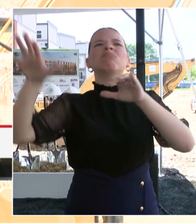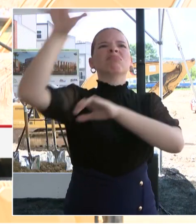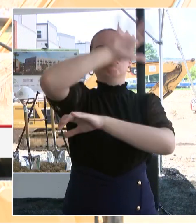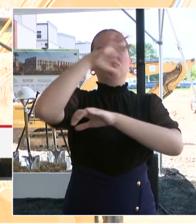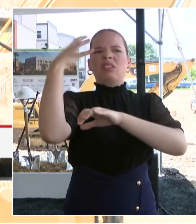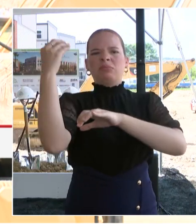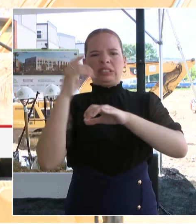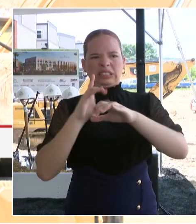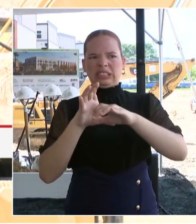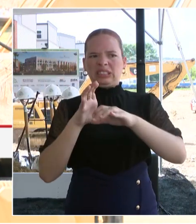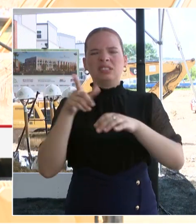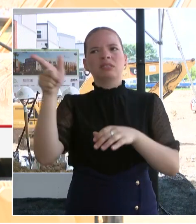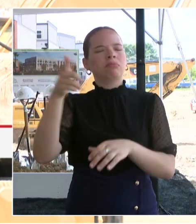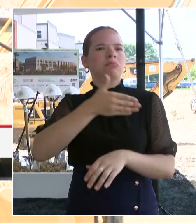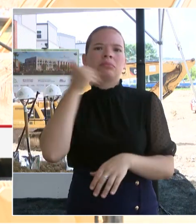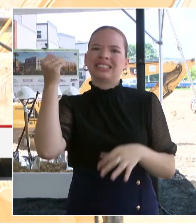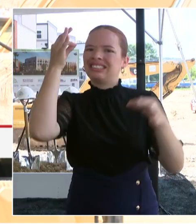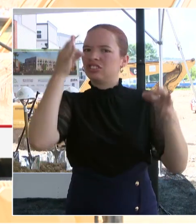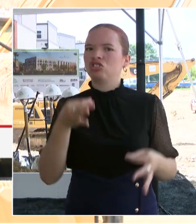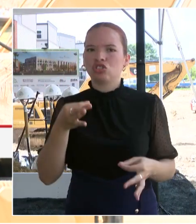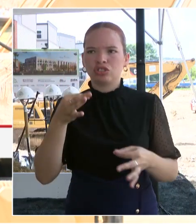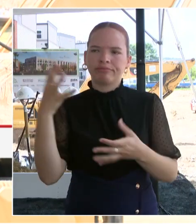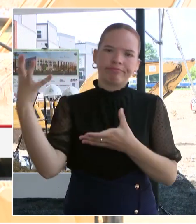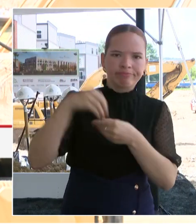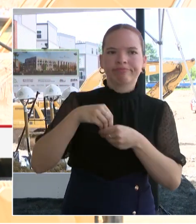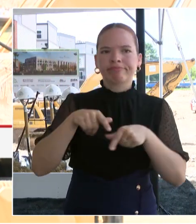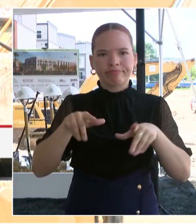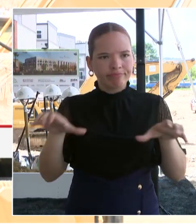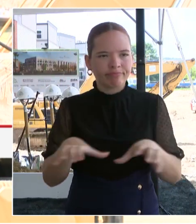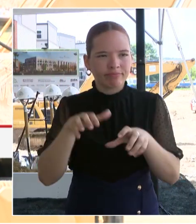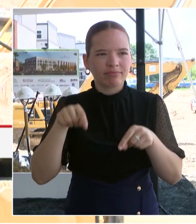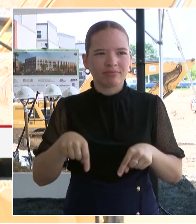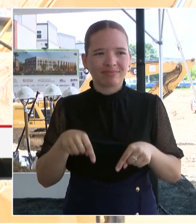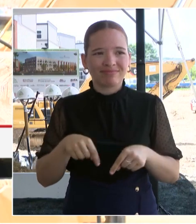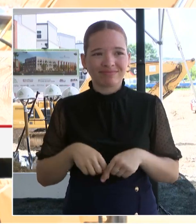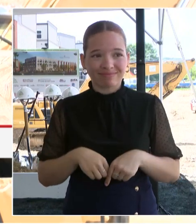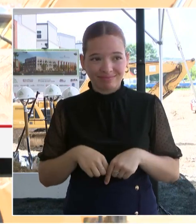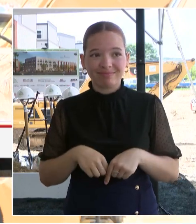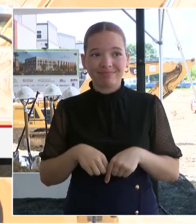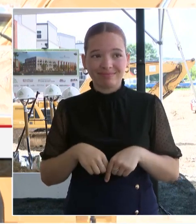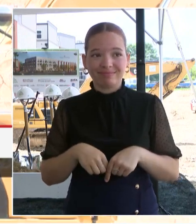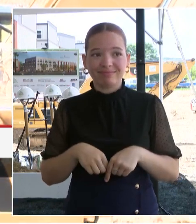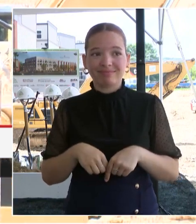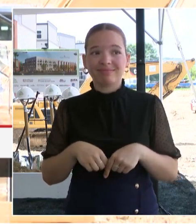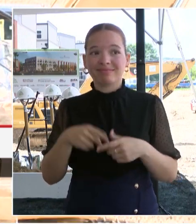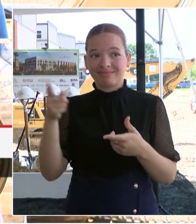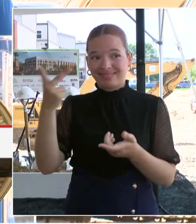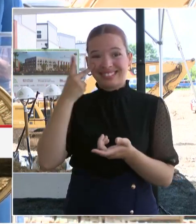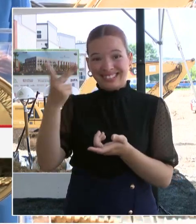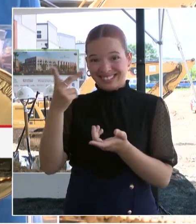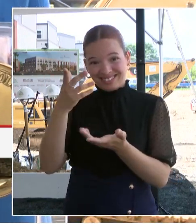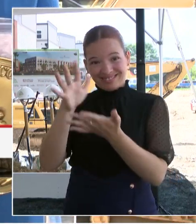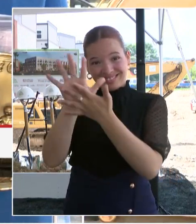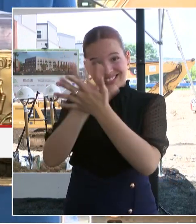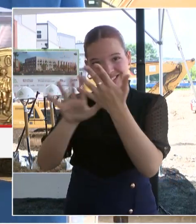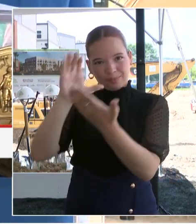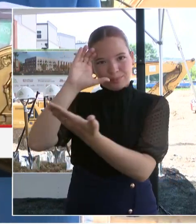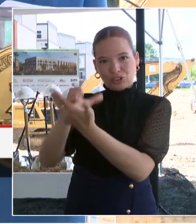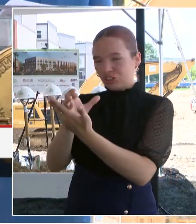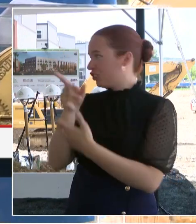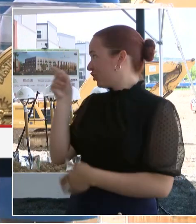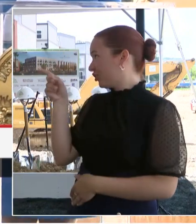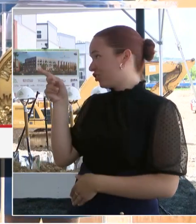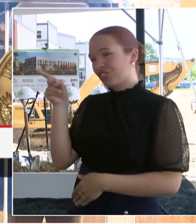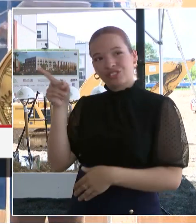From a design perspective, you've got this beautiful rendering by our world-class architects at Torty